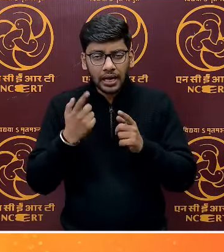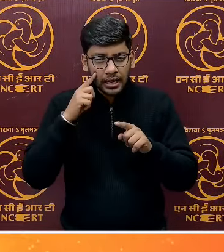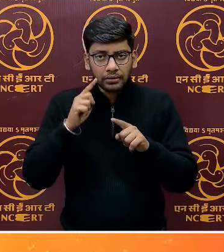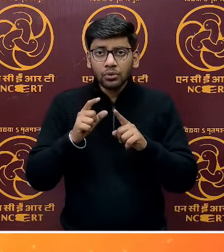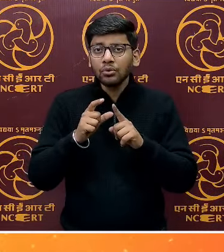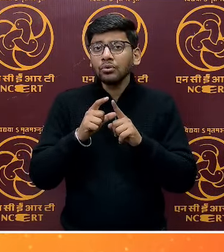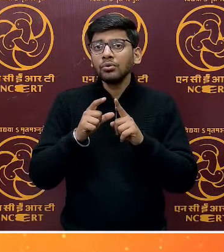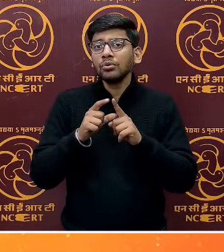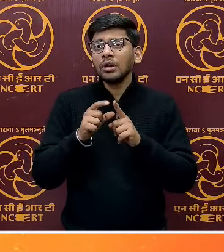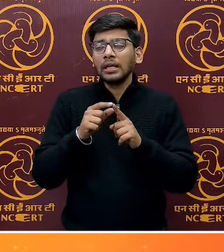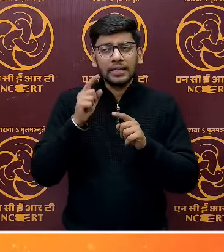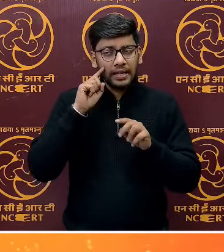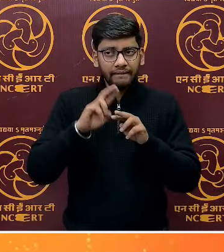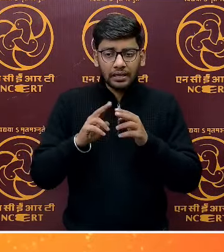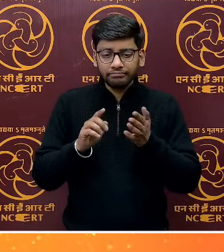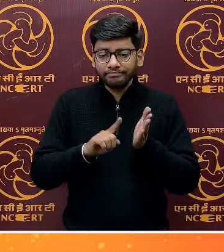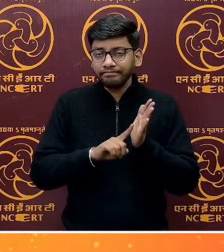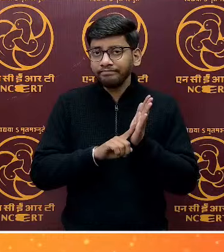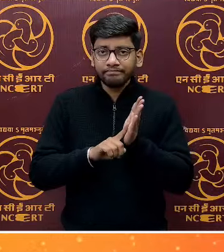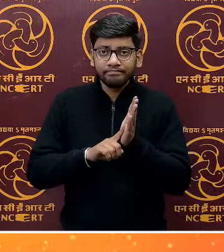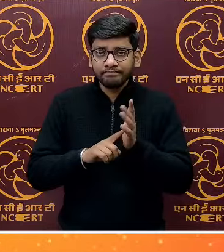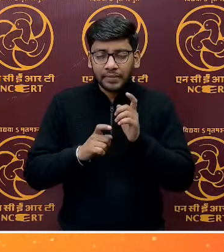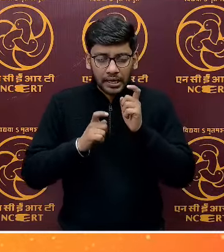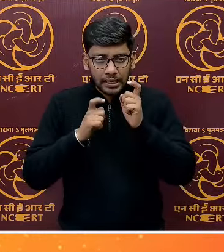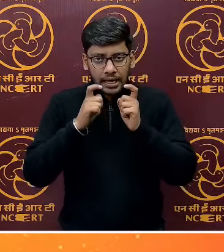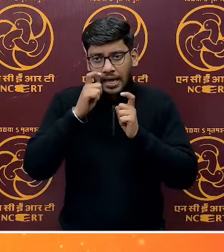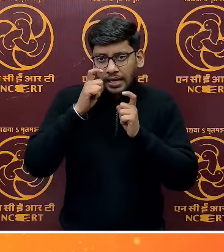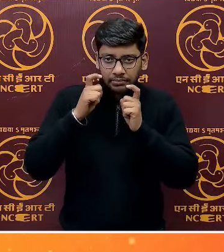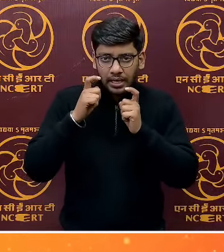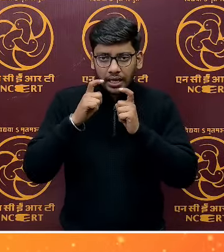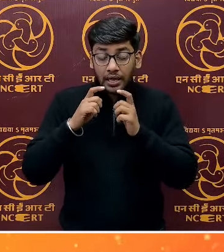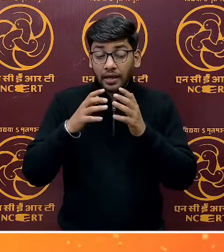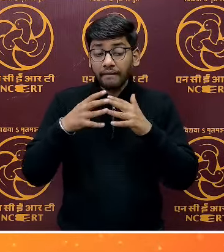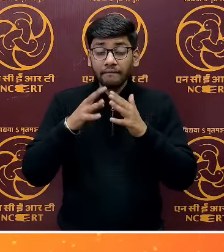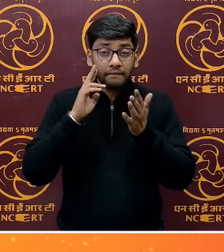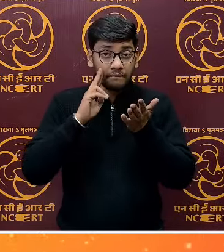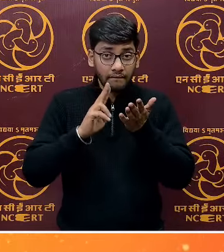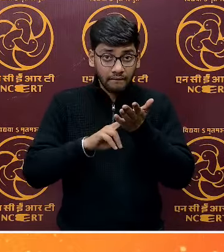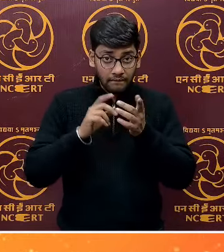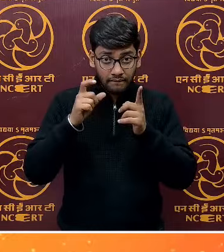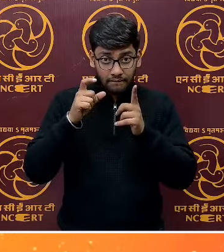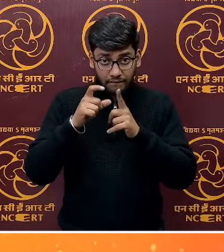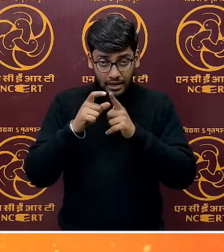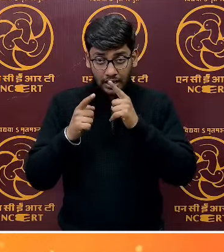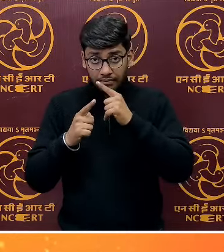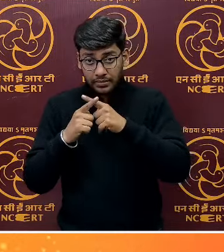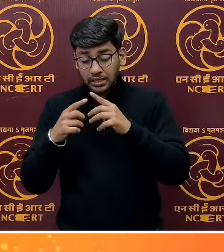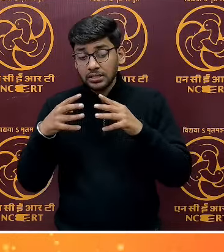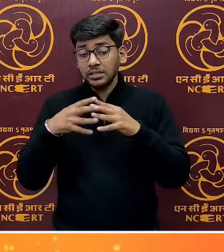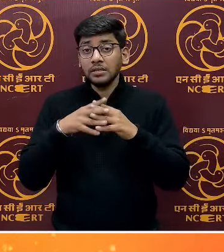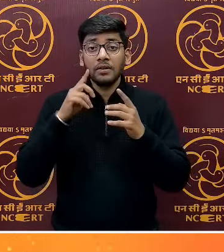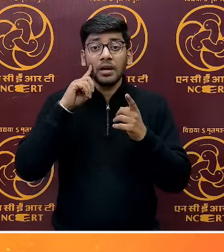that. And the expression in the wind-whipped sky. So this is a metaphor.